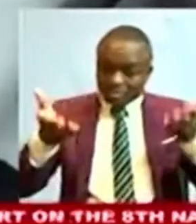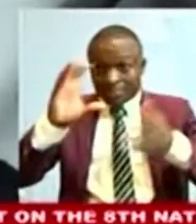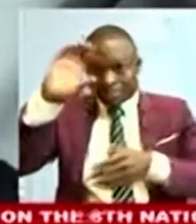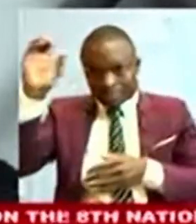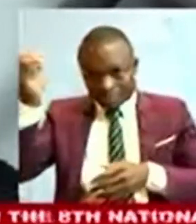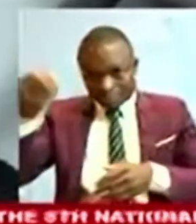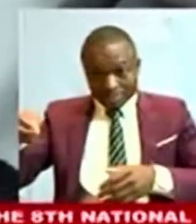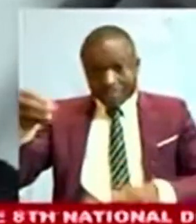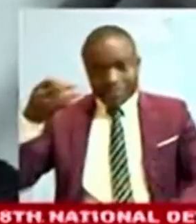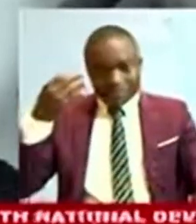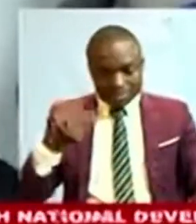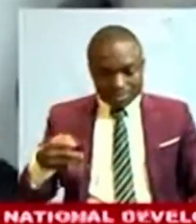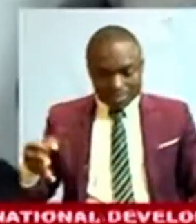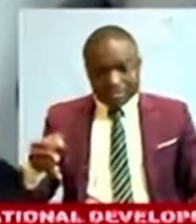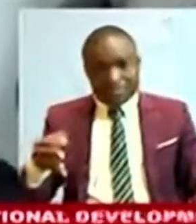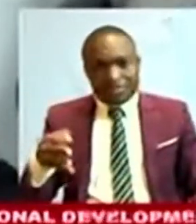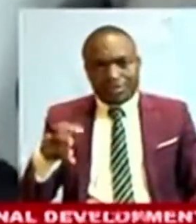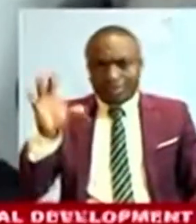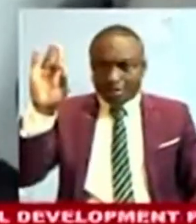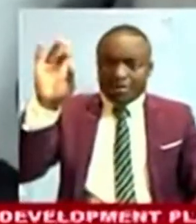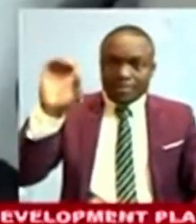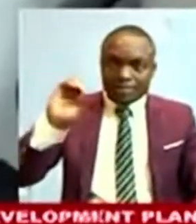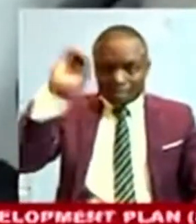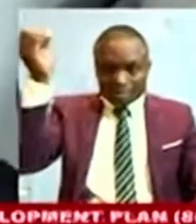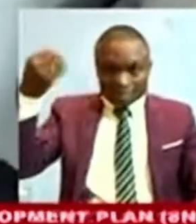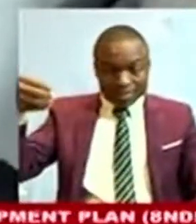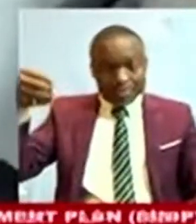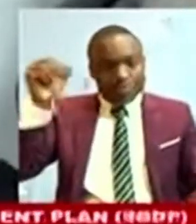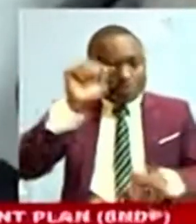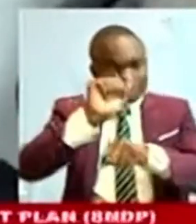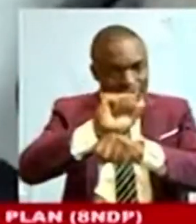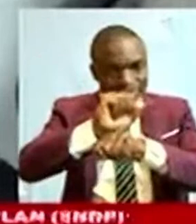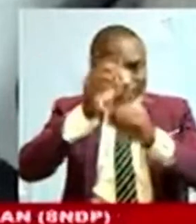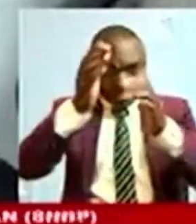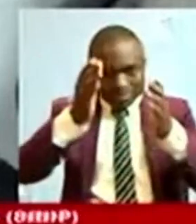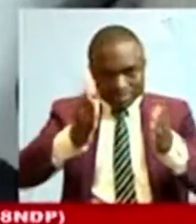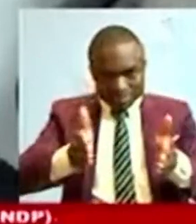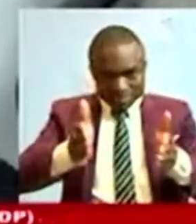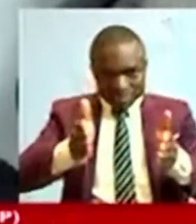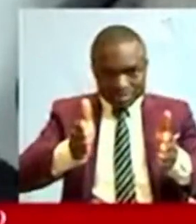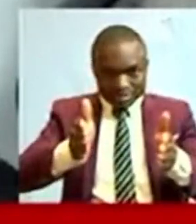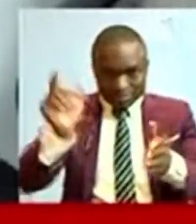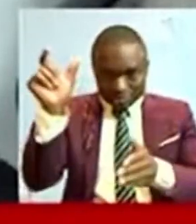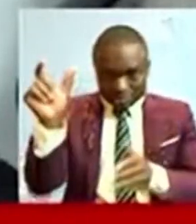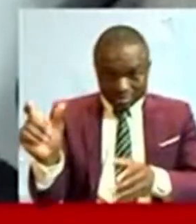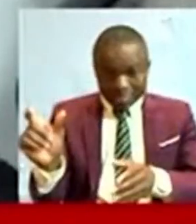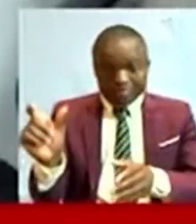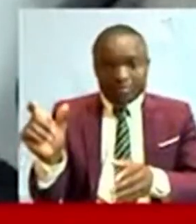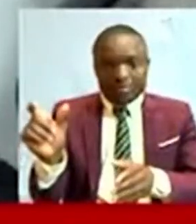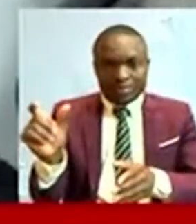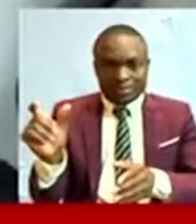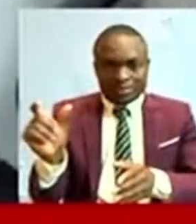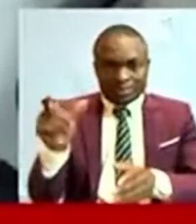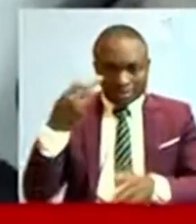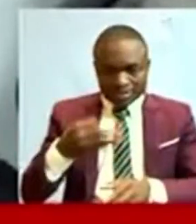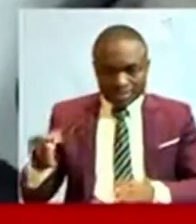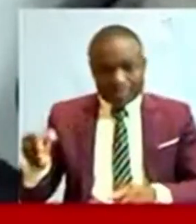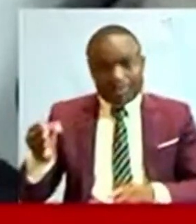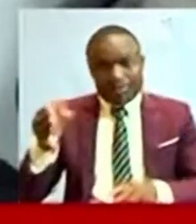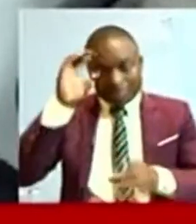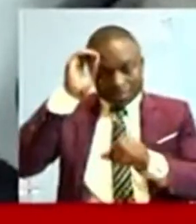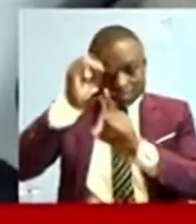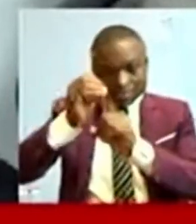facilities with at least 80% of professional staff on establishment field. The target was